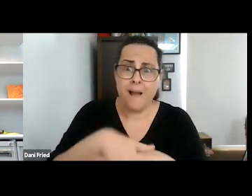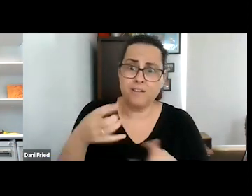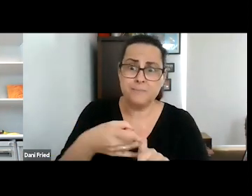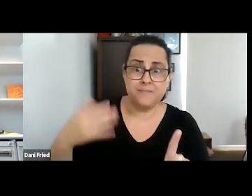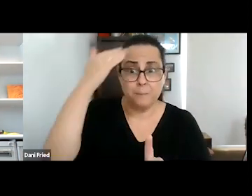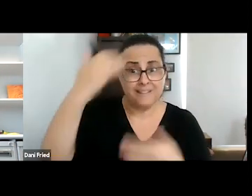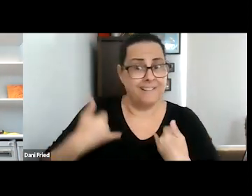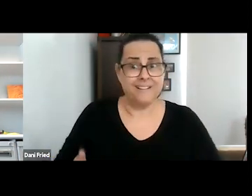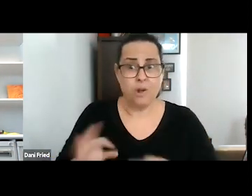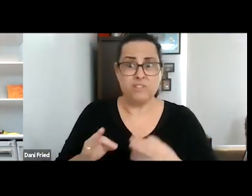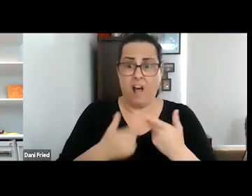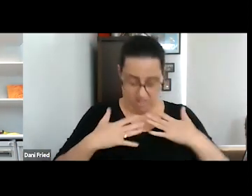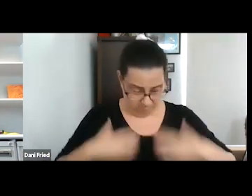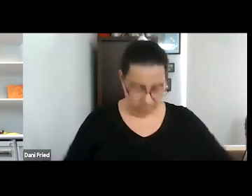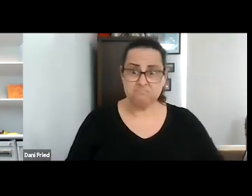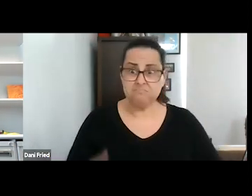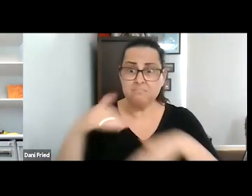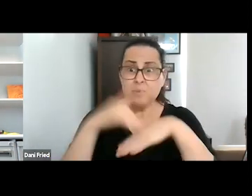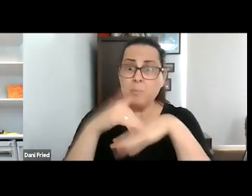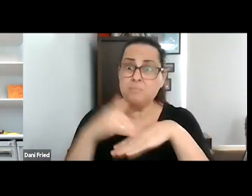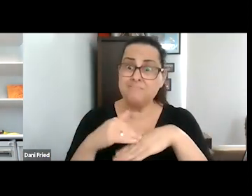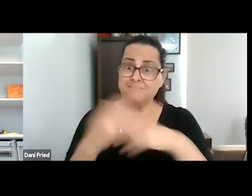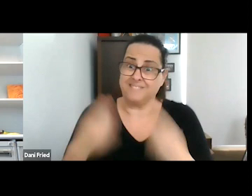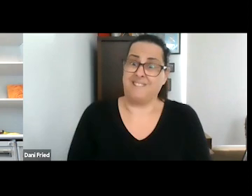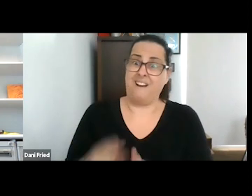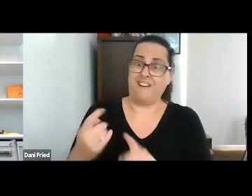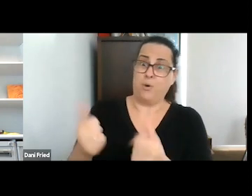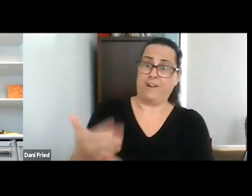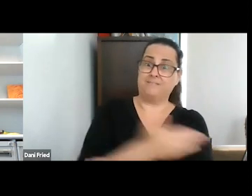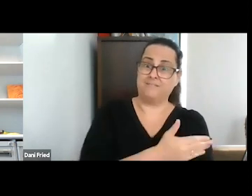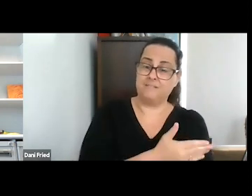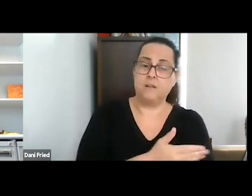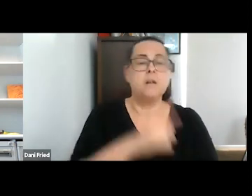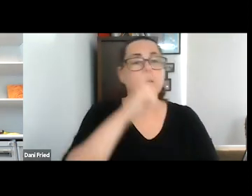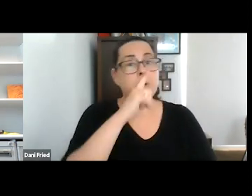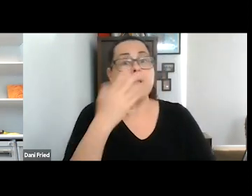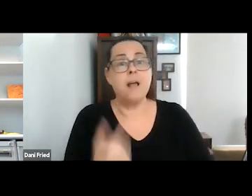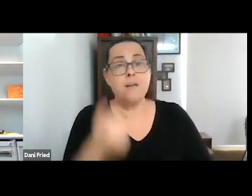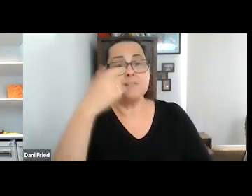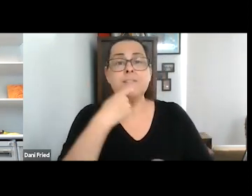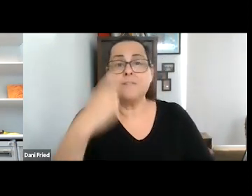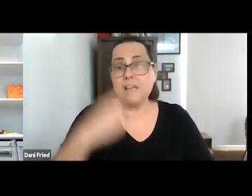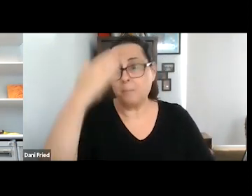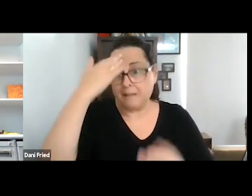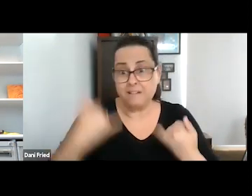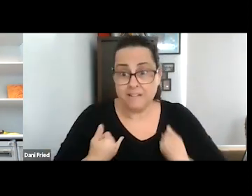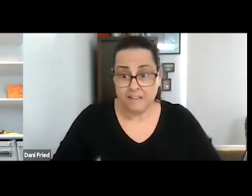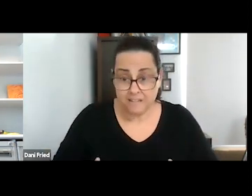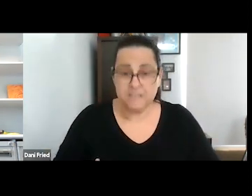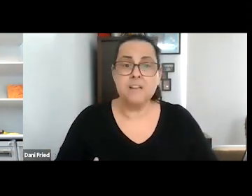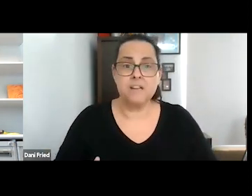but they're preventable diseases. And people with severe mental illness have been found to experience